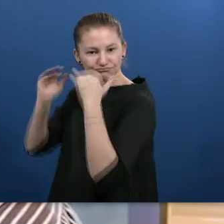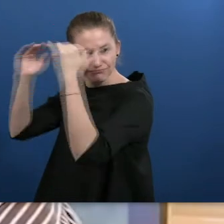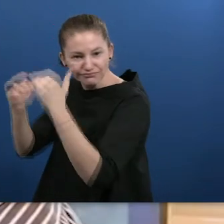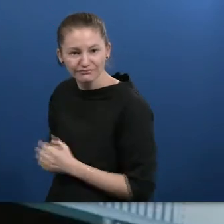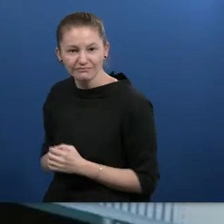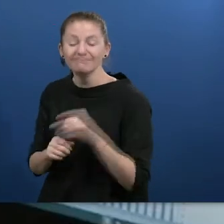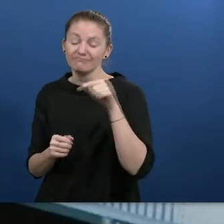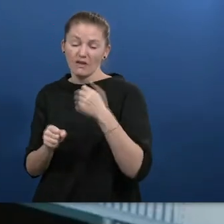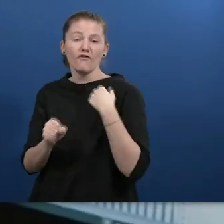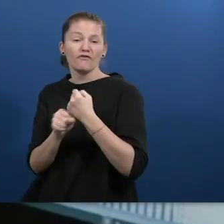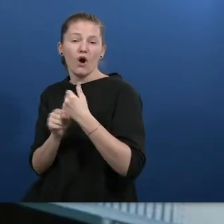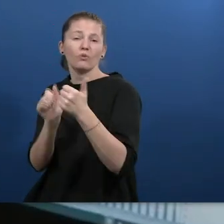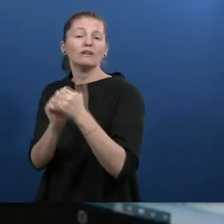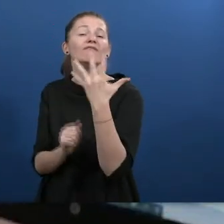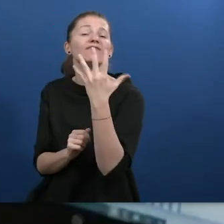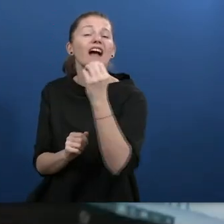with disabilities.